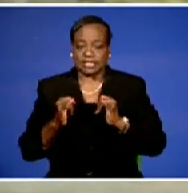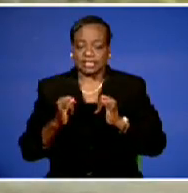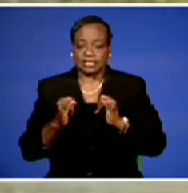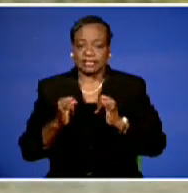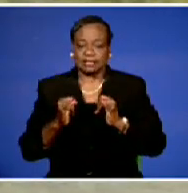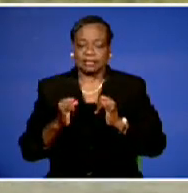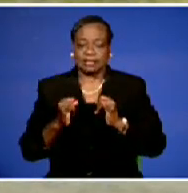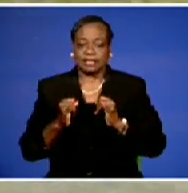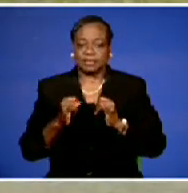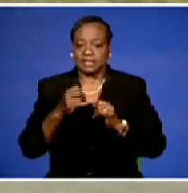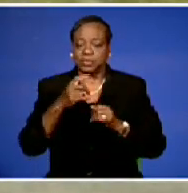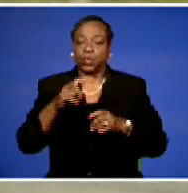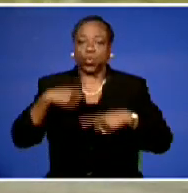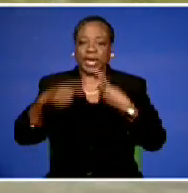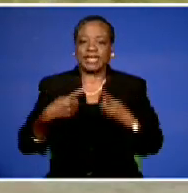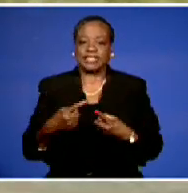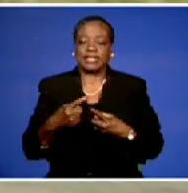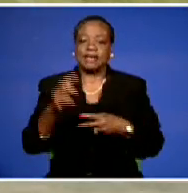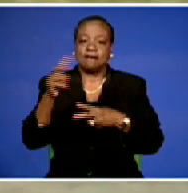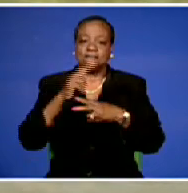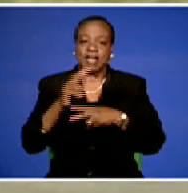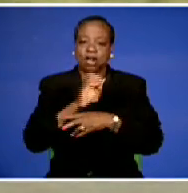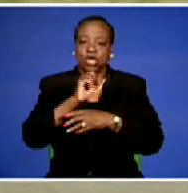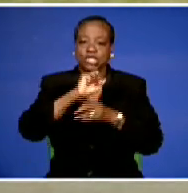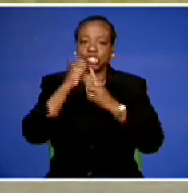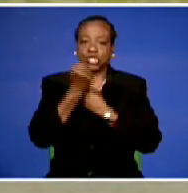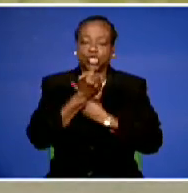incident. They went viral on social media. As you can